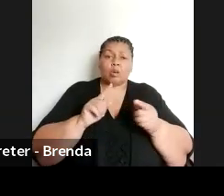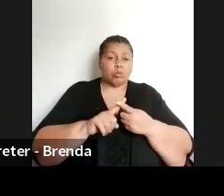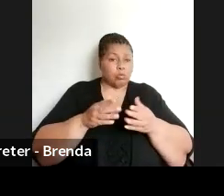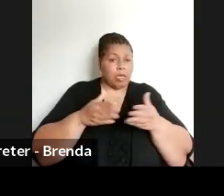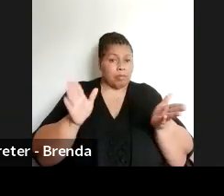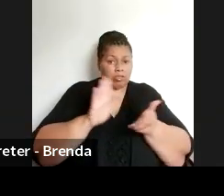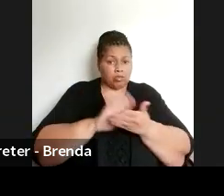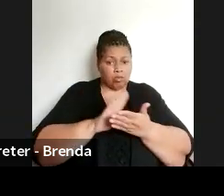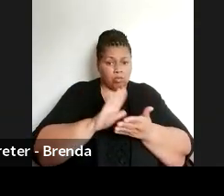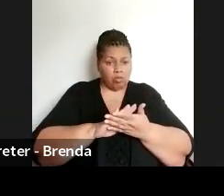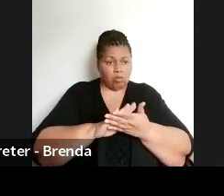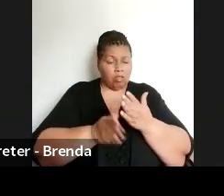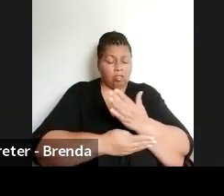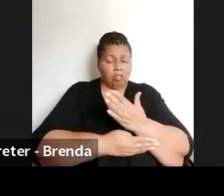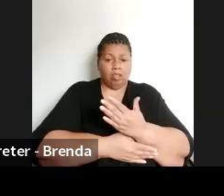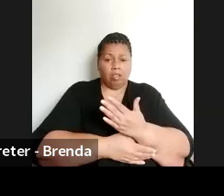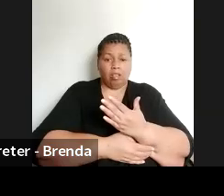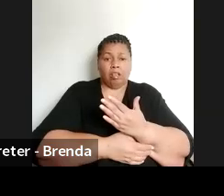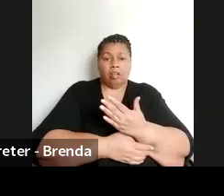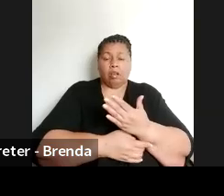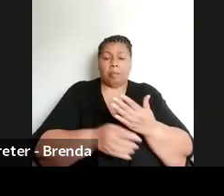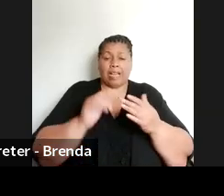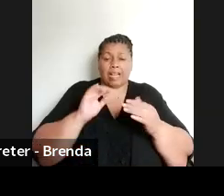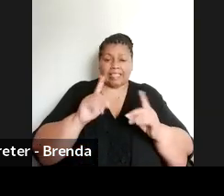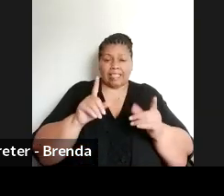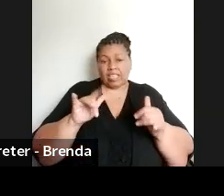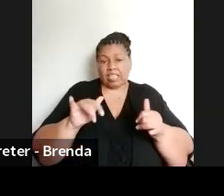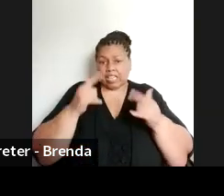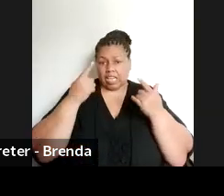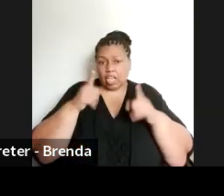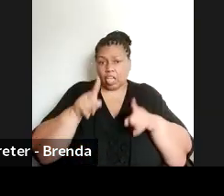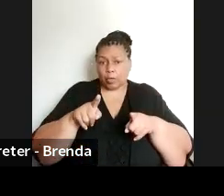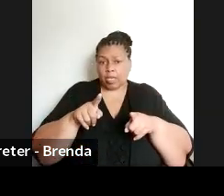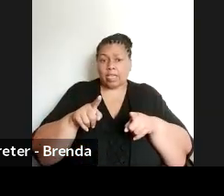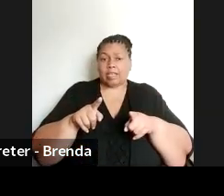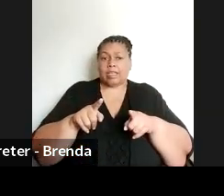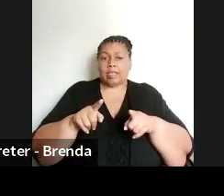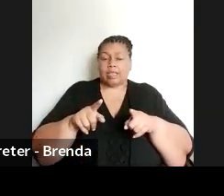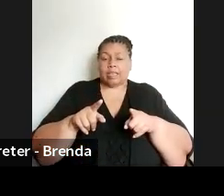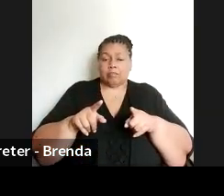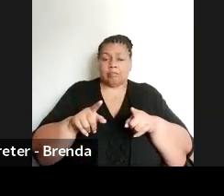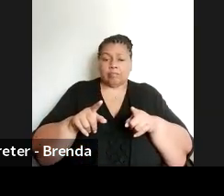But I definitely agree with that, like,